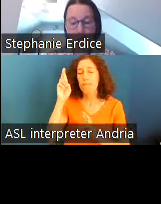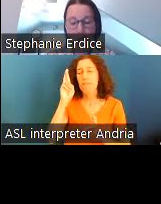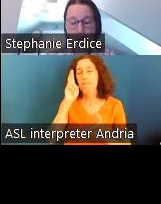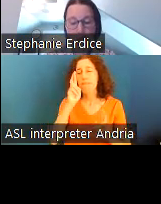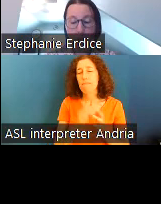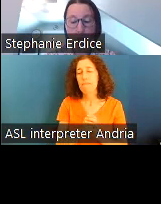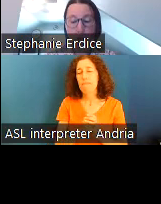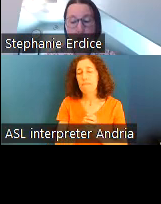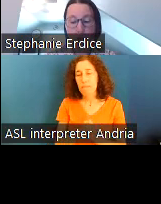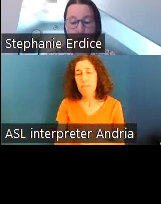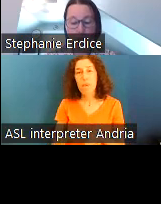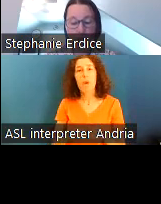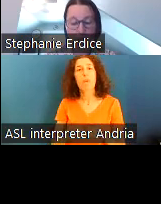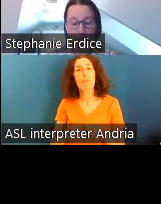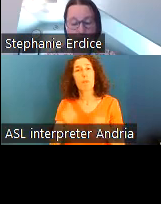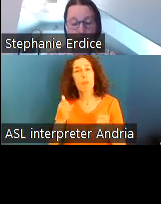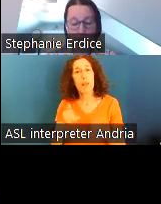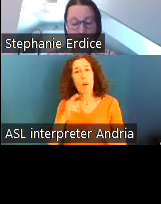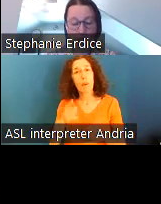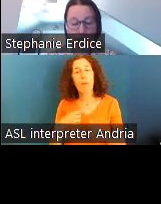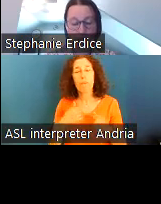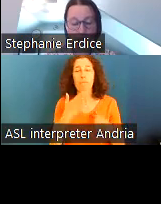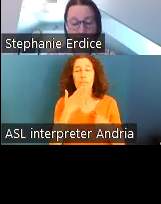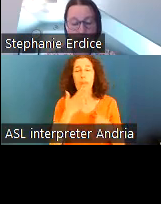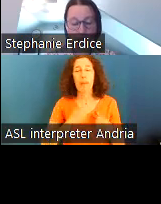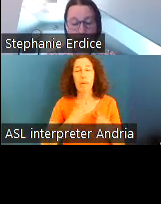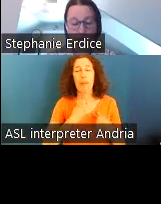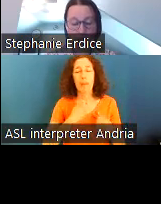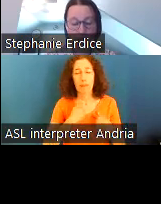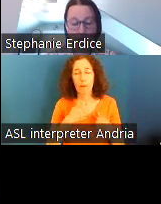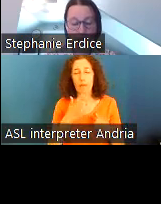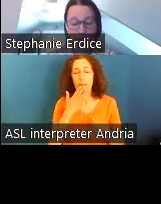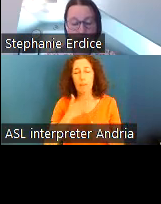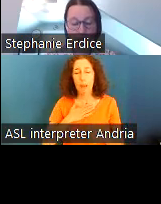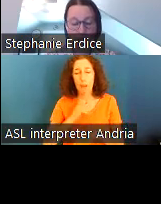have learned and all you will do for survivors in the future.